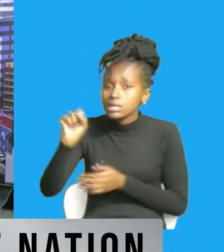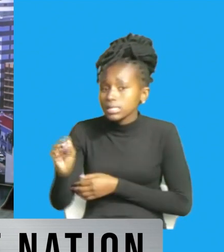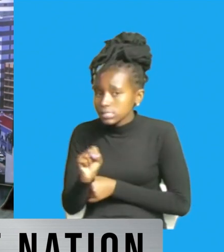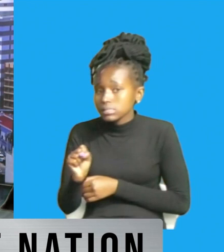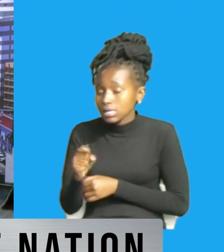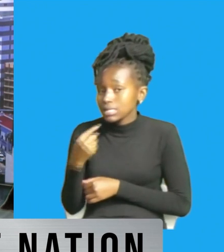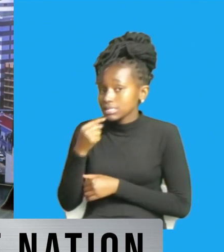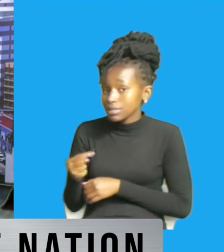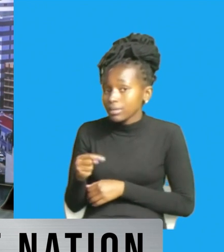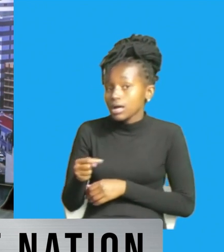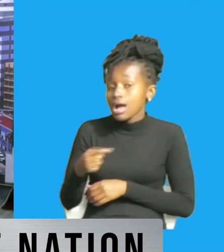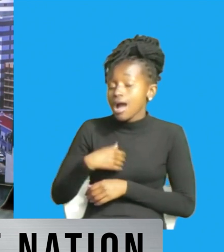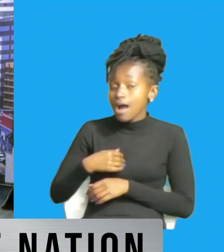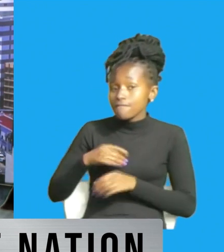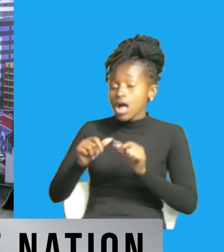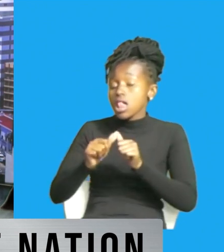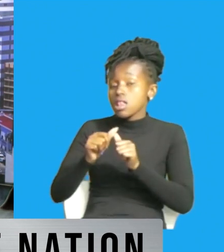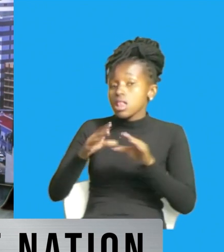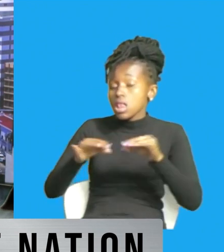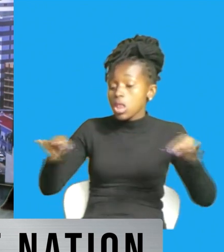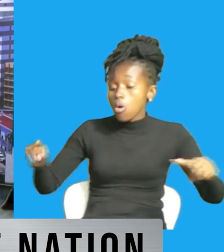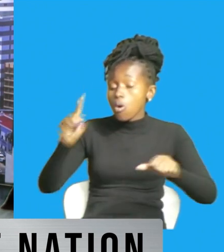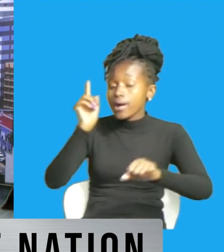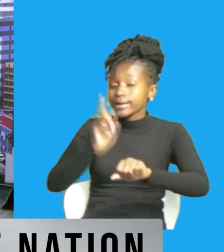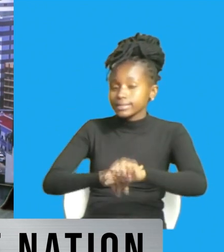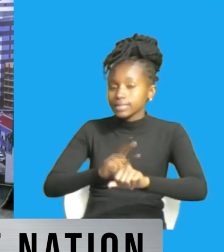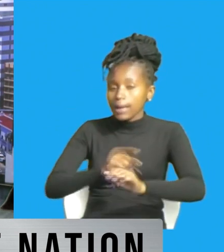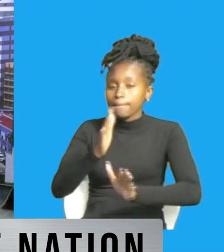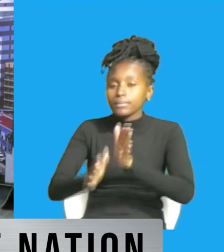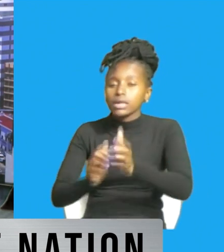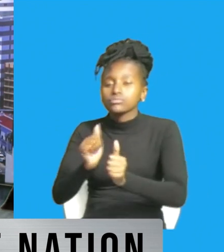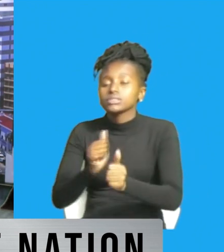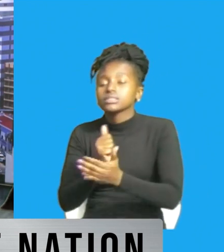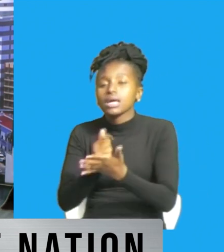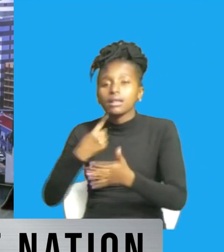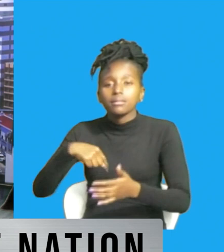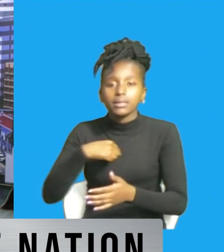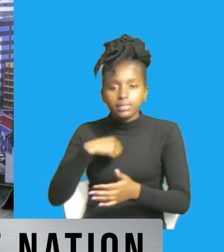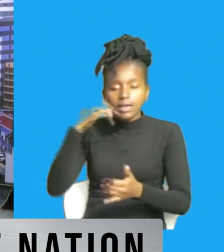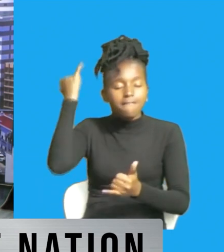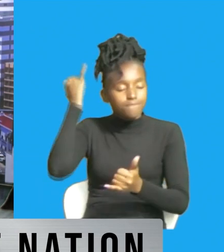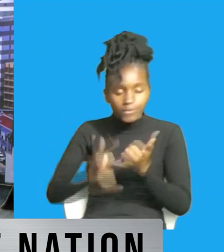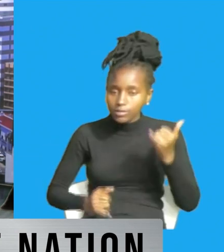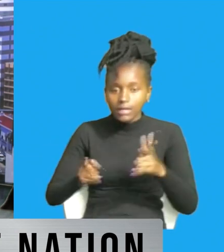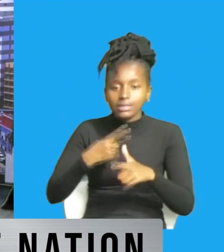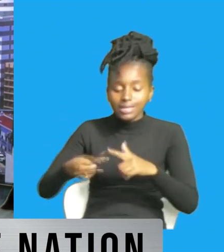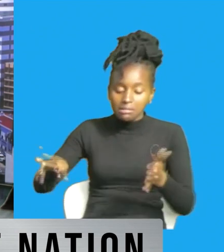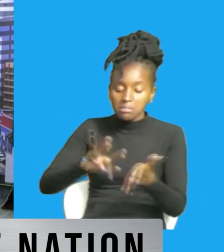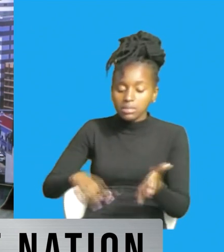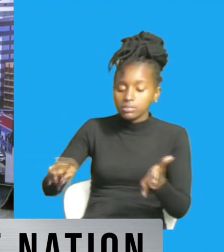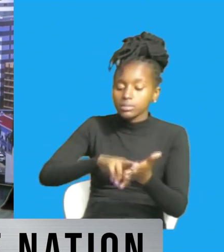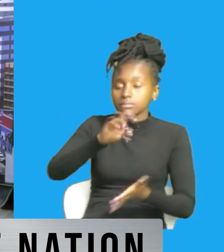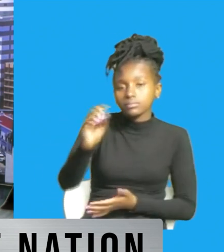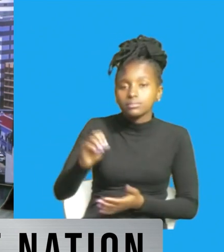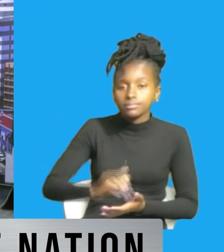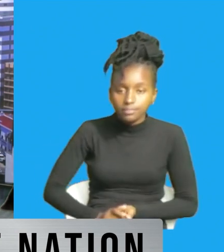they're dealing with a long-term plan to deal with this problem once and for all. I hope, Jonah, that in cabinet